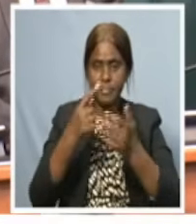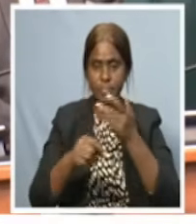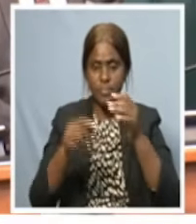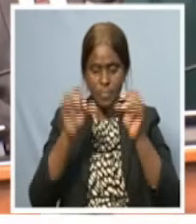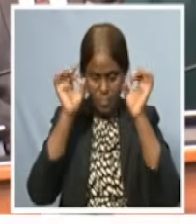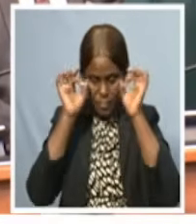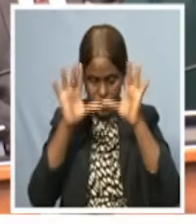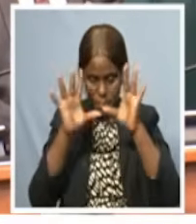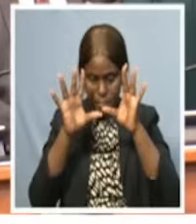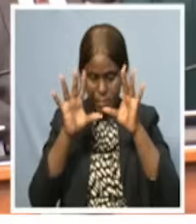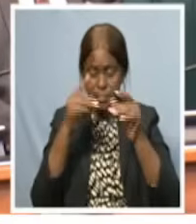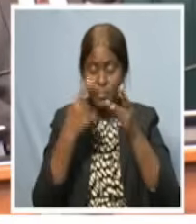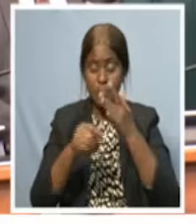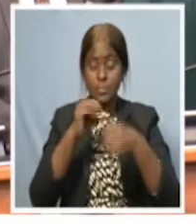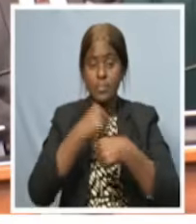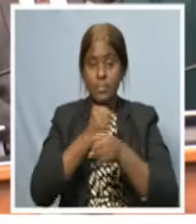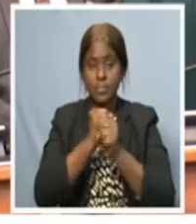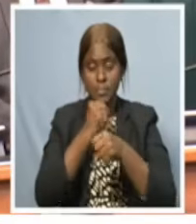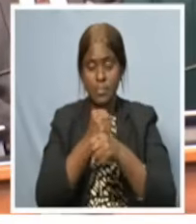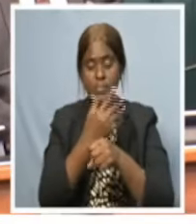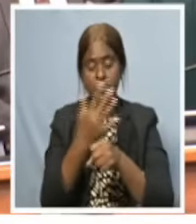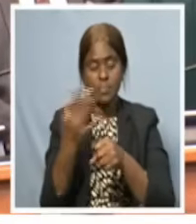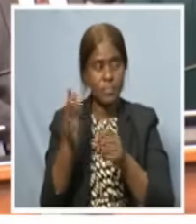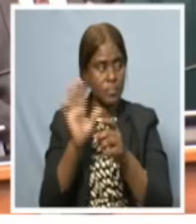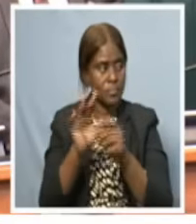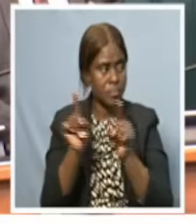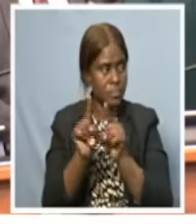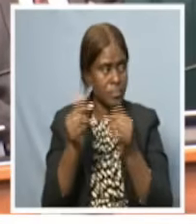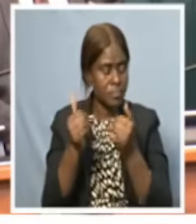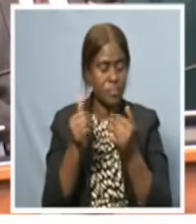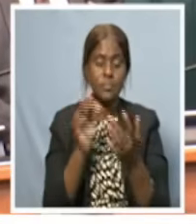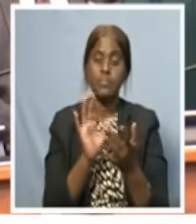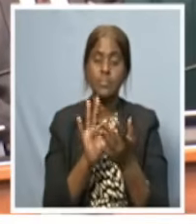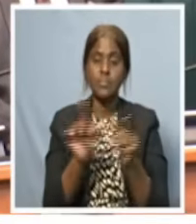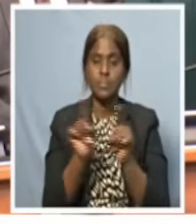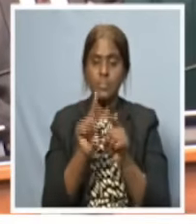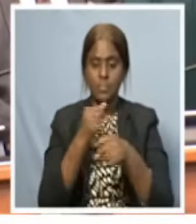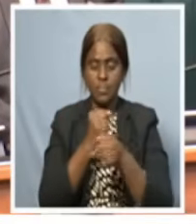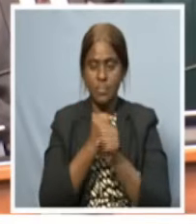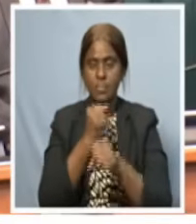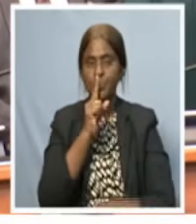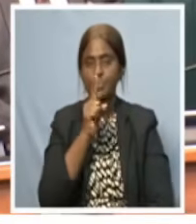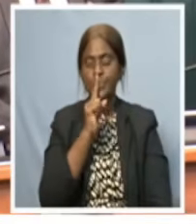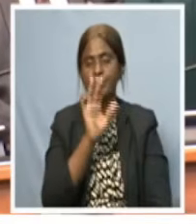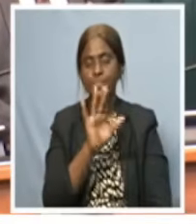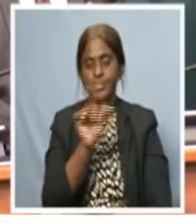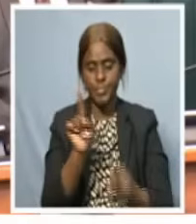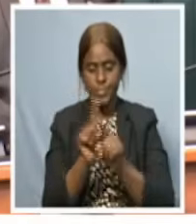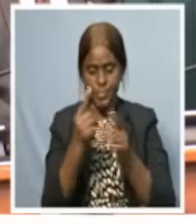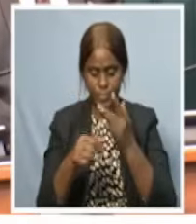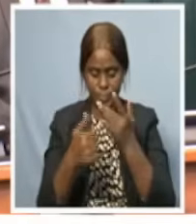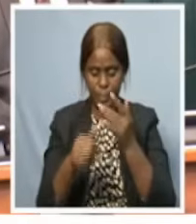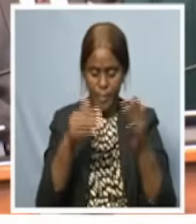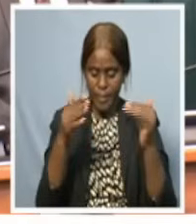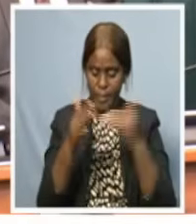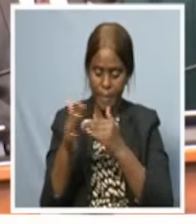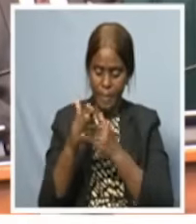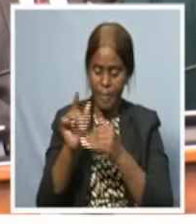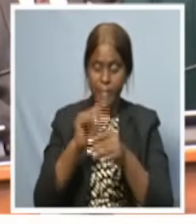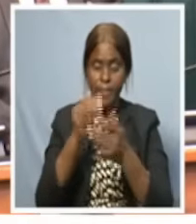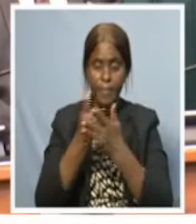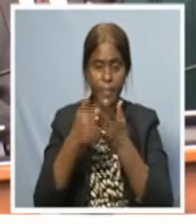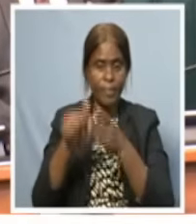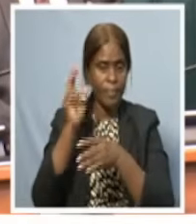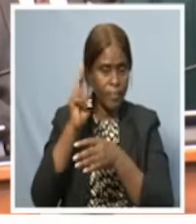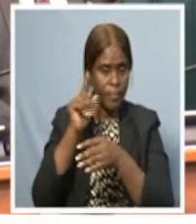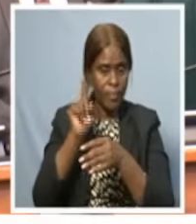to harmful or manipulative content are now common realities. It is against this